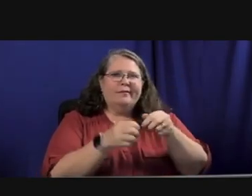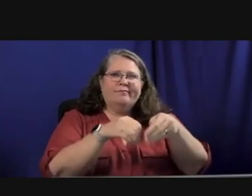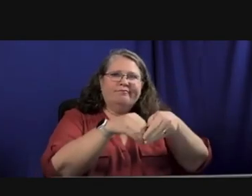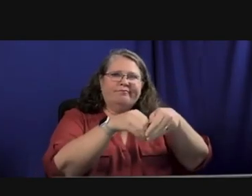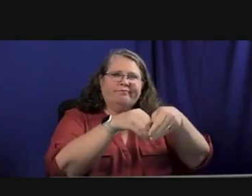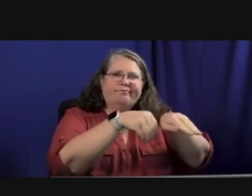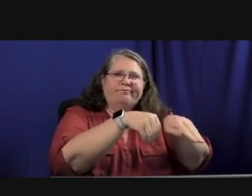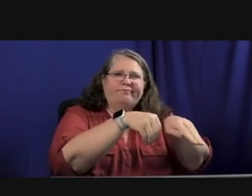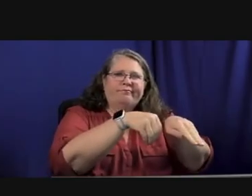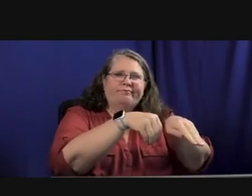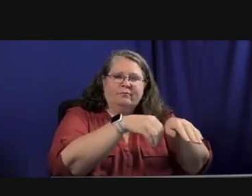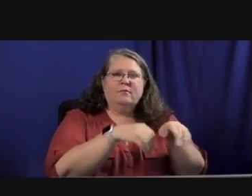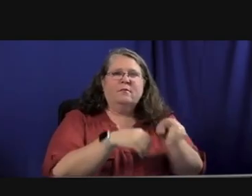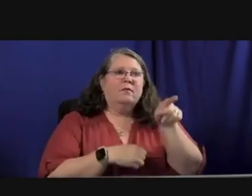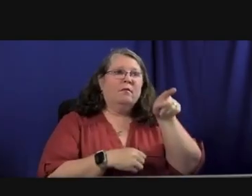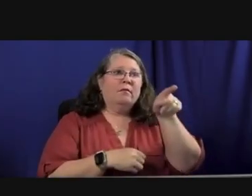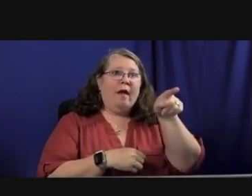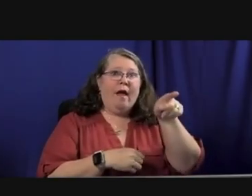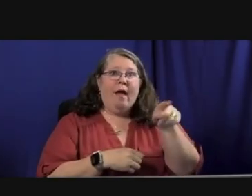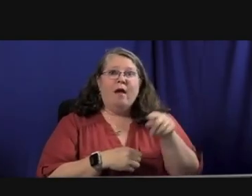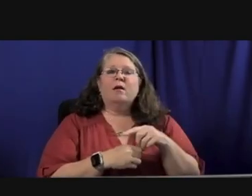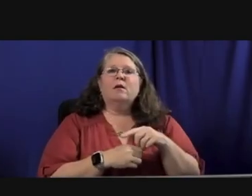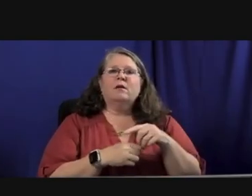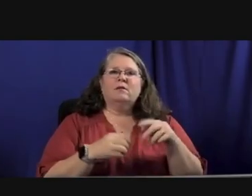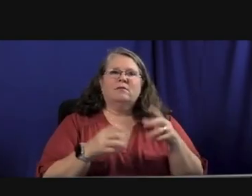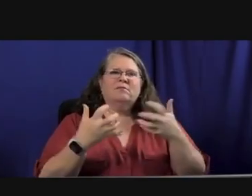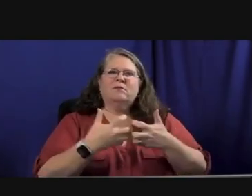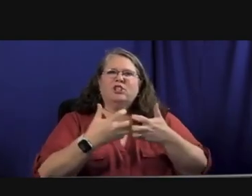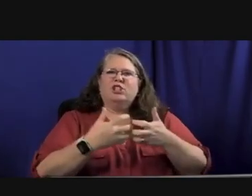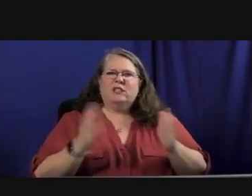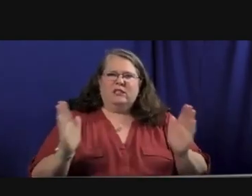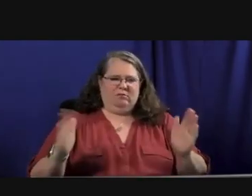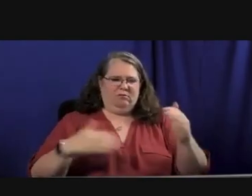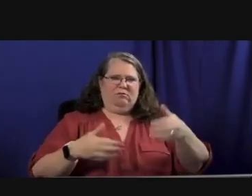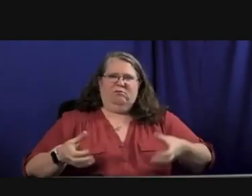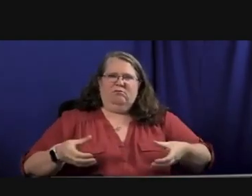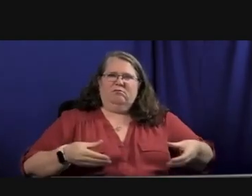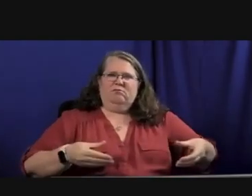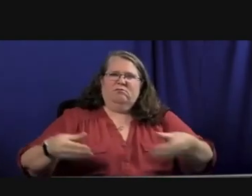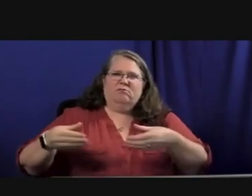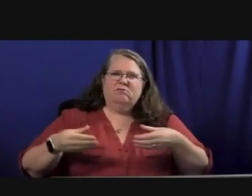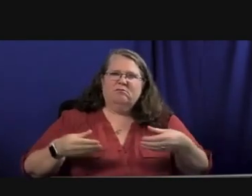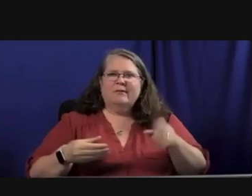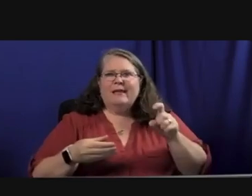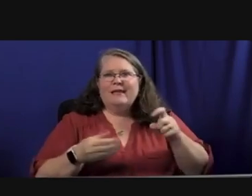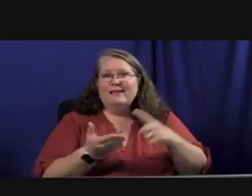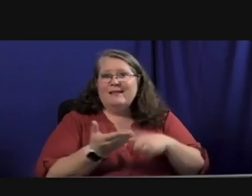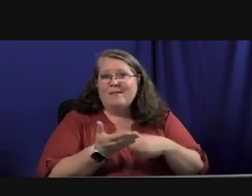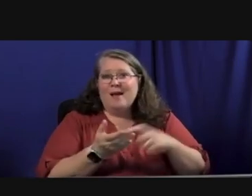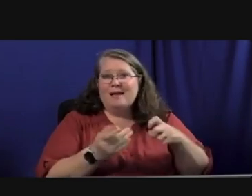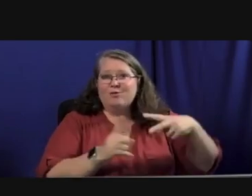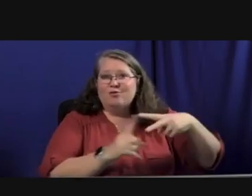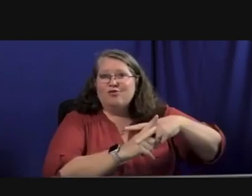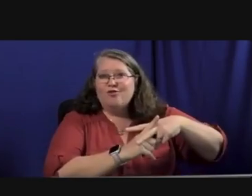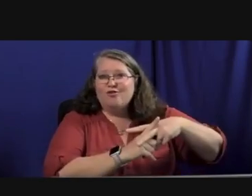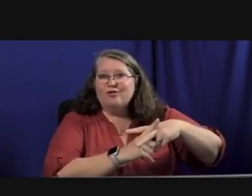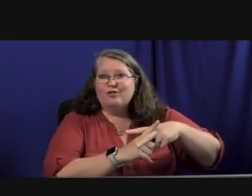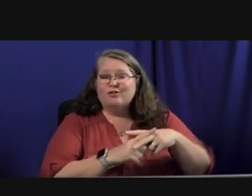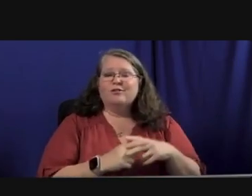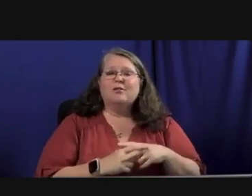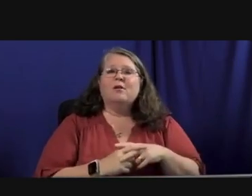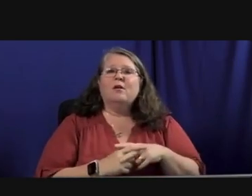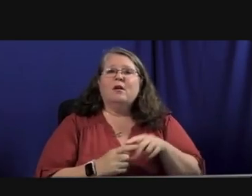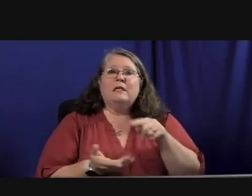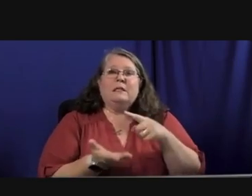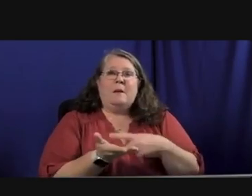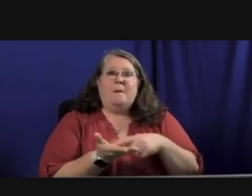like you hold it and it's got like some type of flap on it. It's like a machine that you can kind of carry around. And sometimes